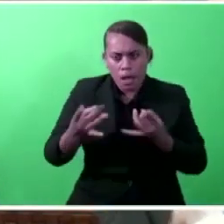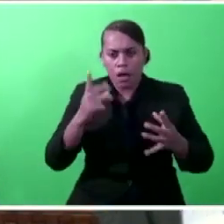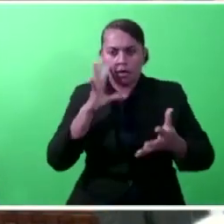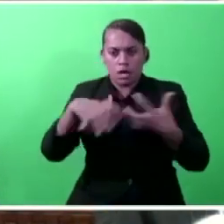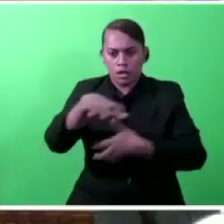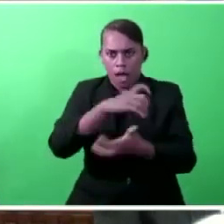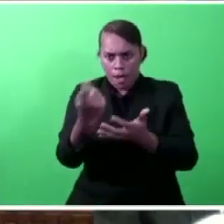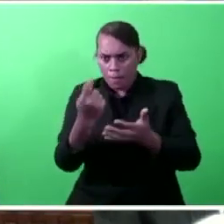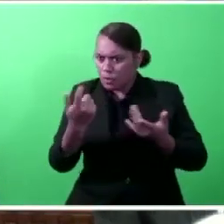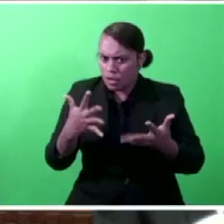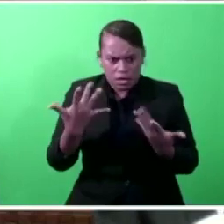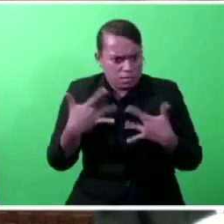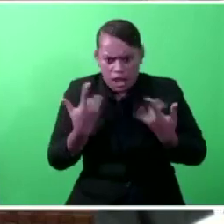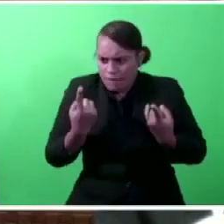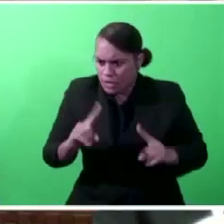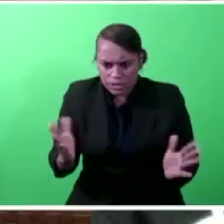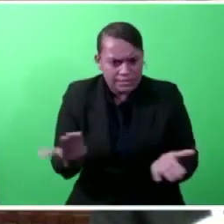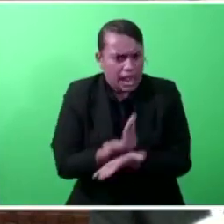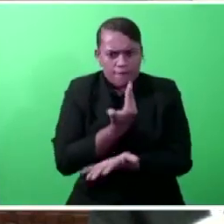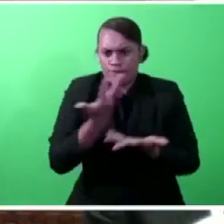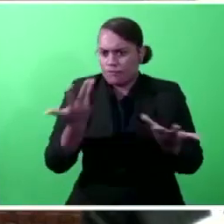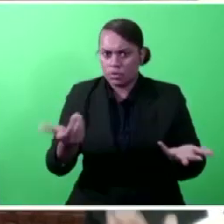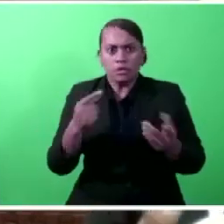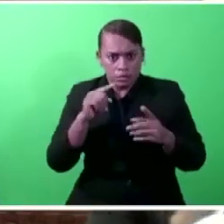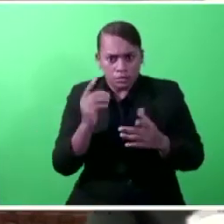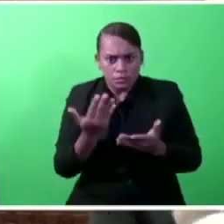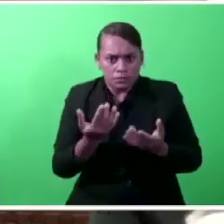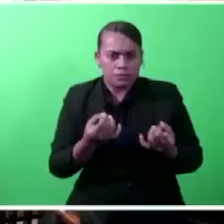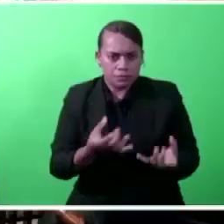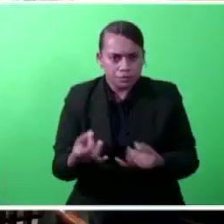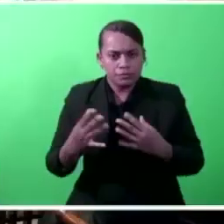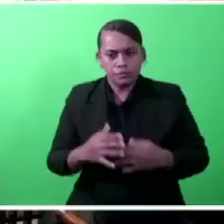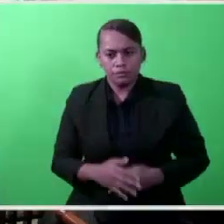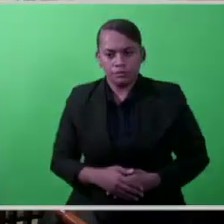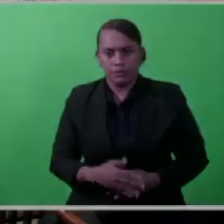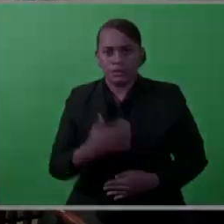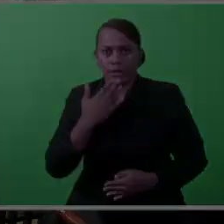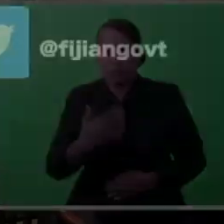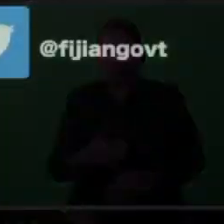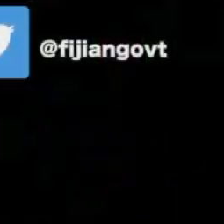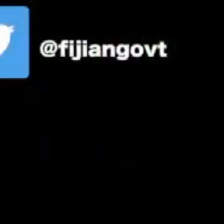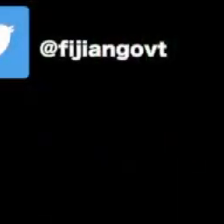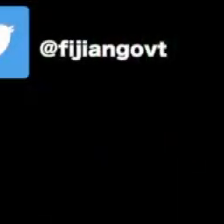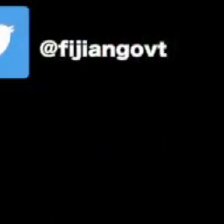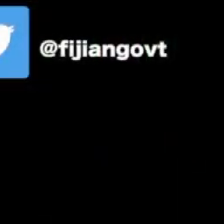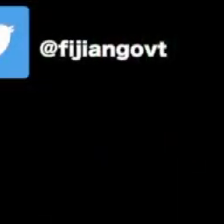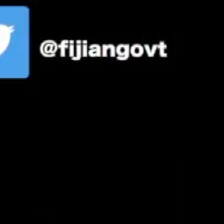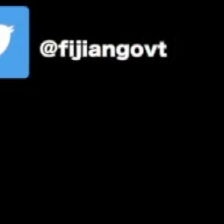was enough disaster preparedness. Thank you, Mr. Speaker.